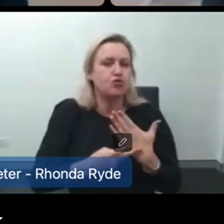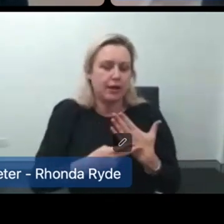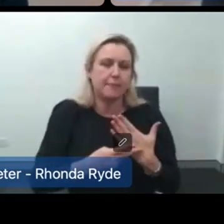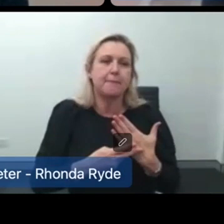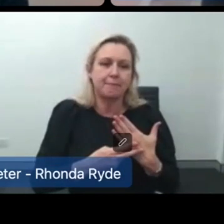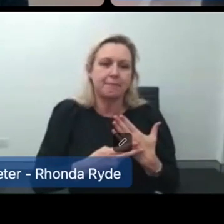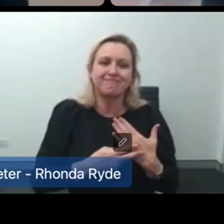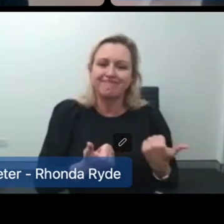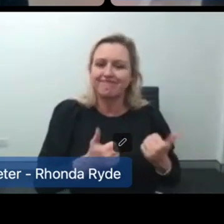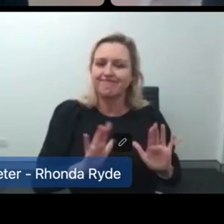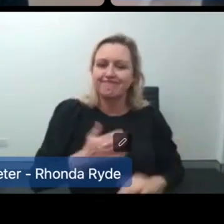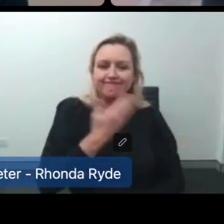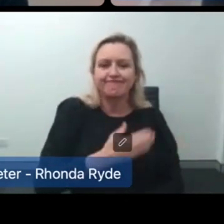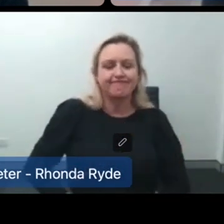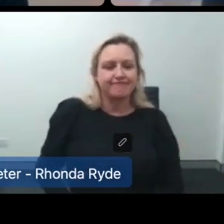Thanks, Nick. Okay, cool.